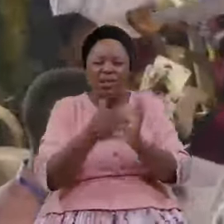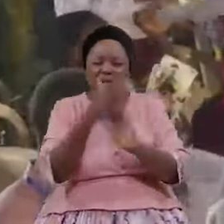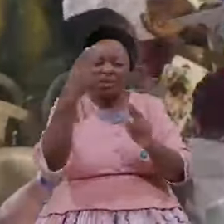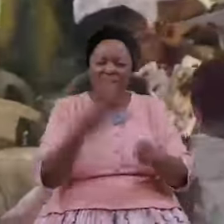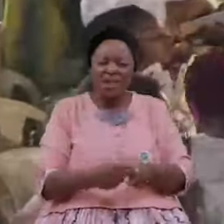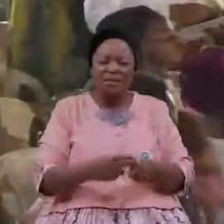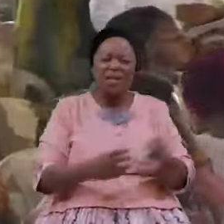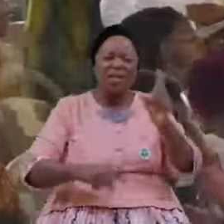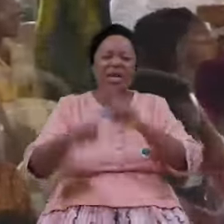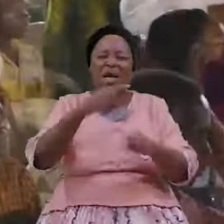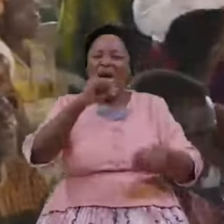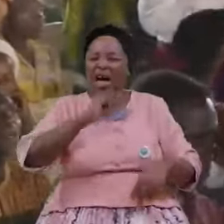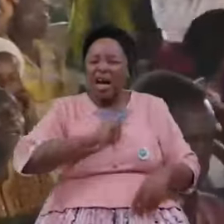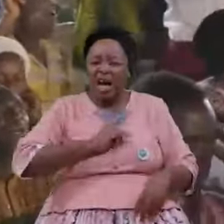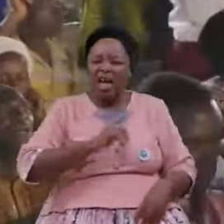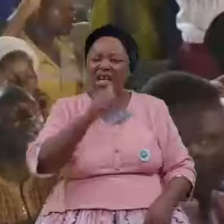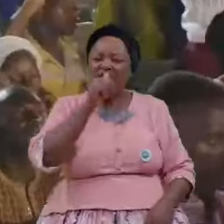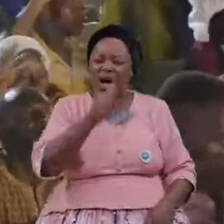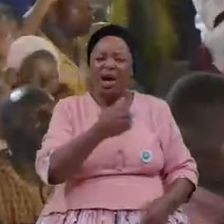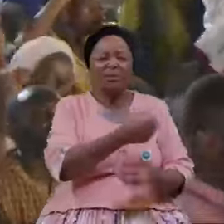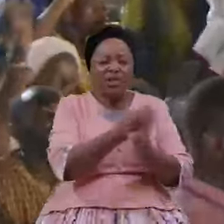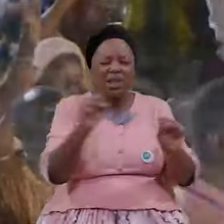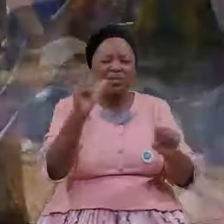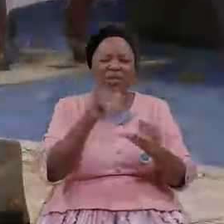I am saved.